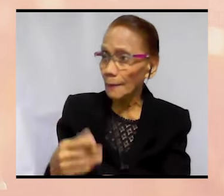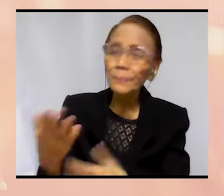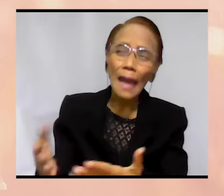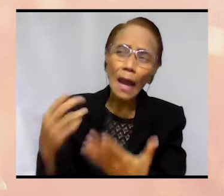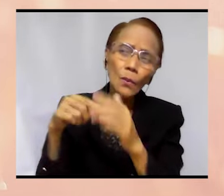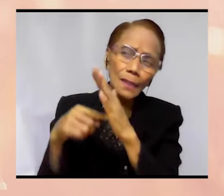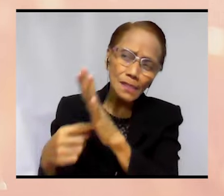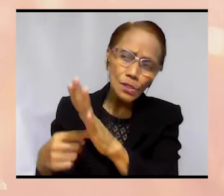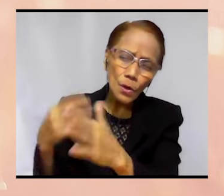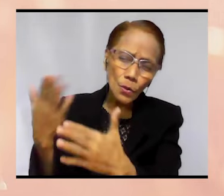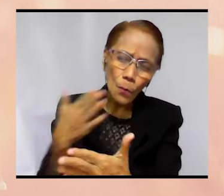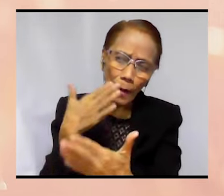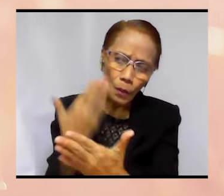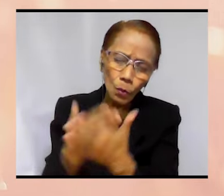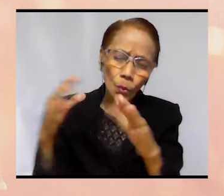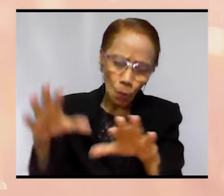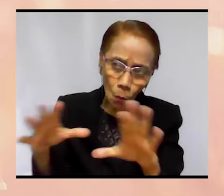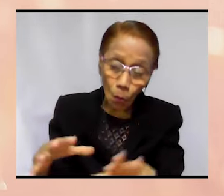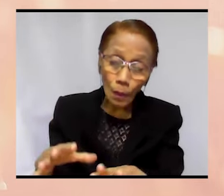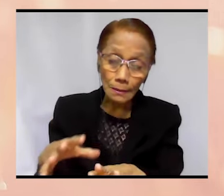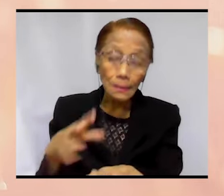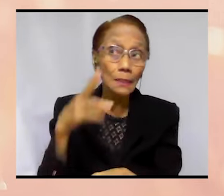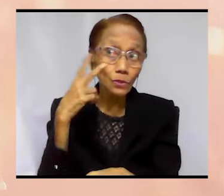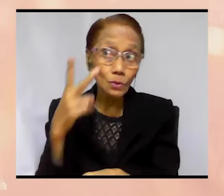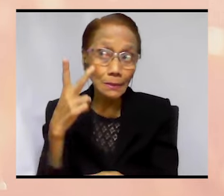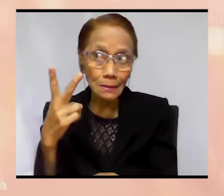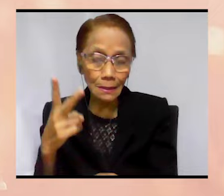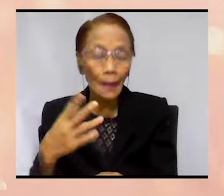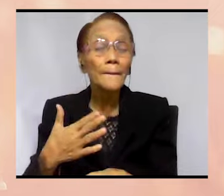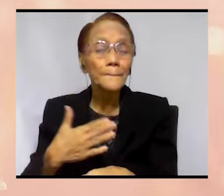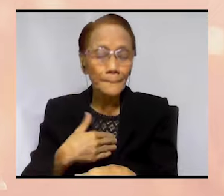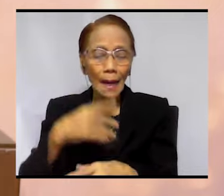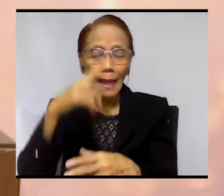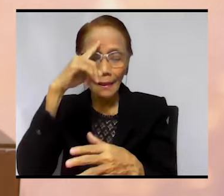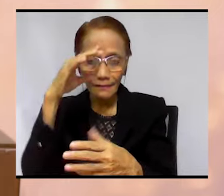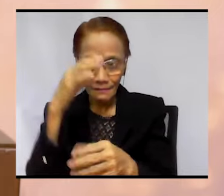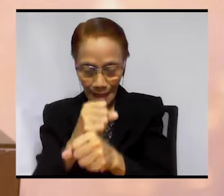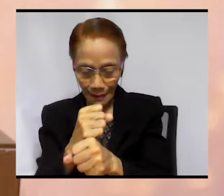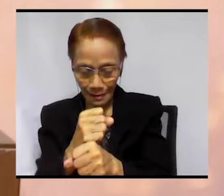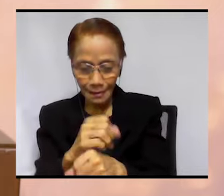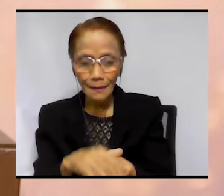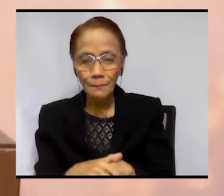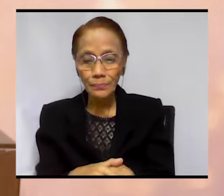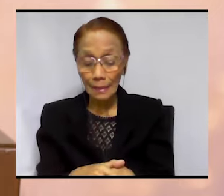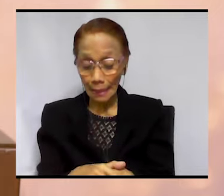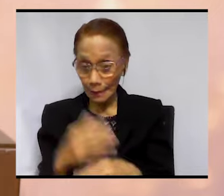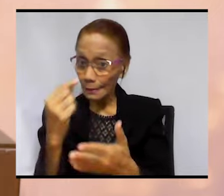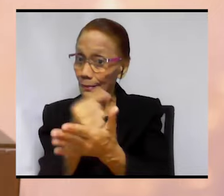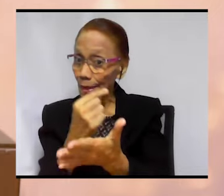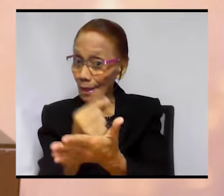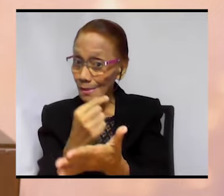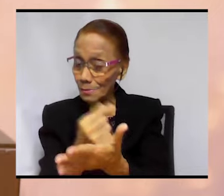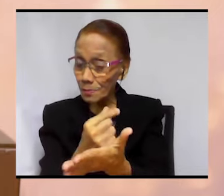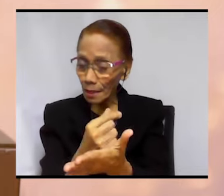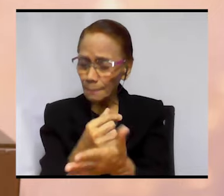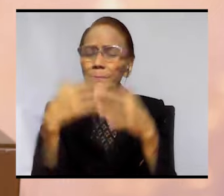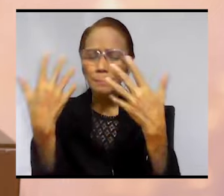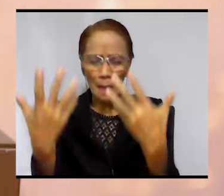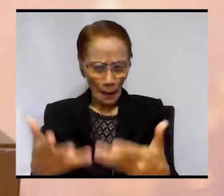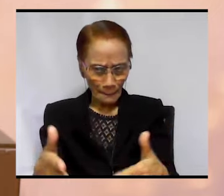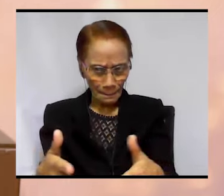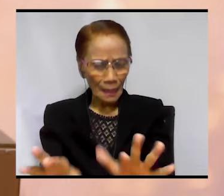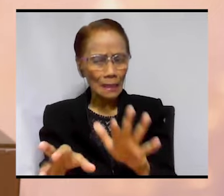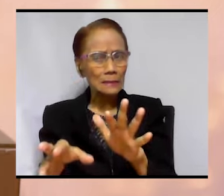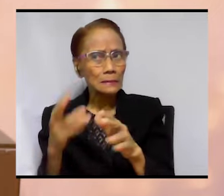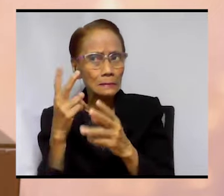my good works, and you will see in my good works my faith. In the Gospel, we are back